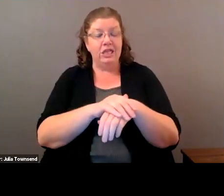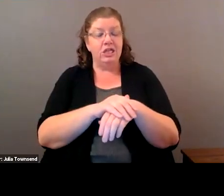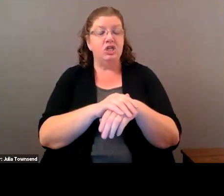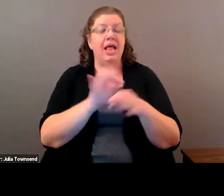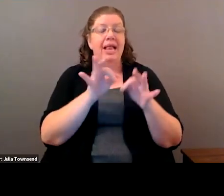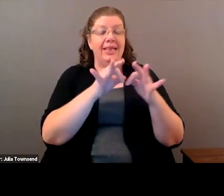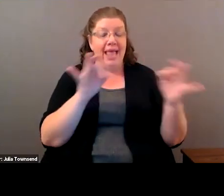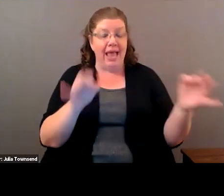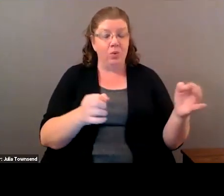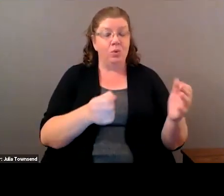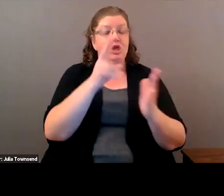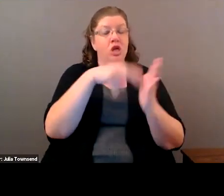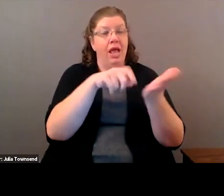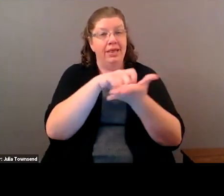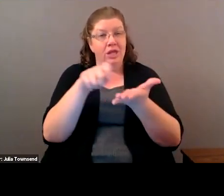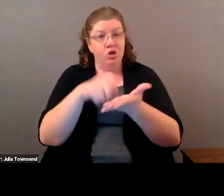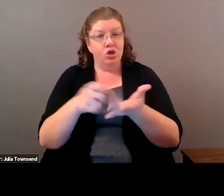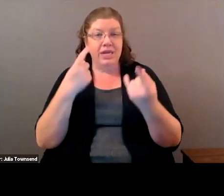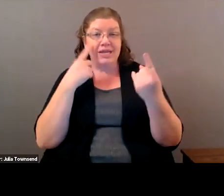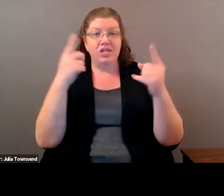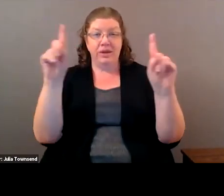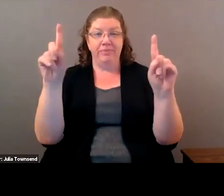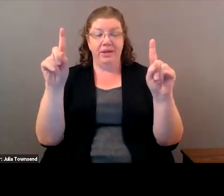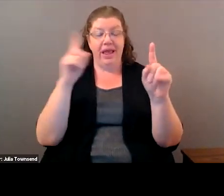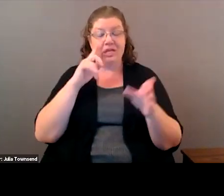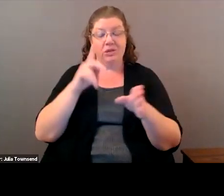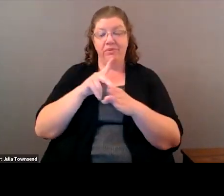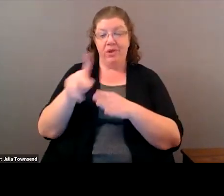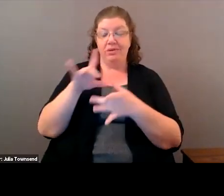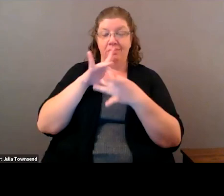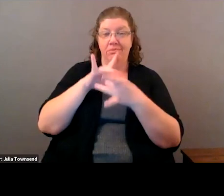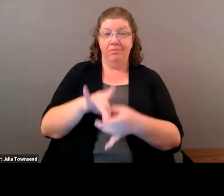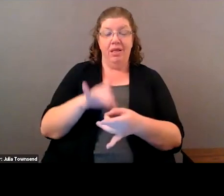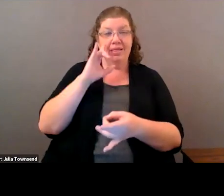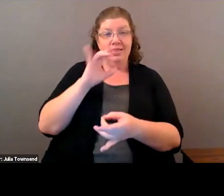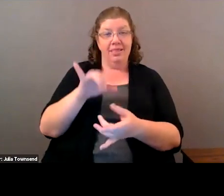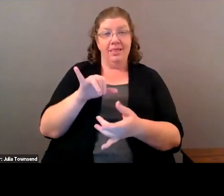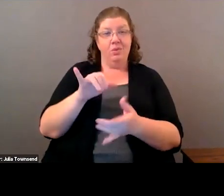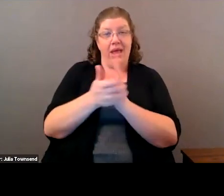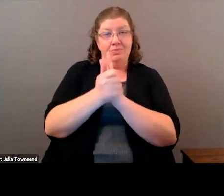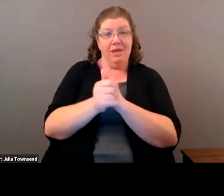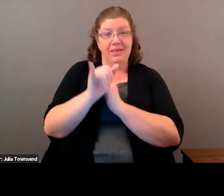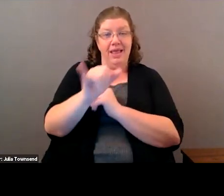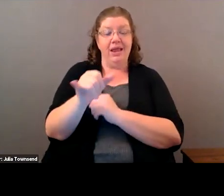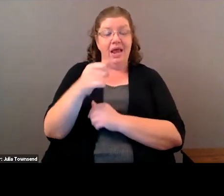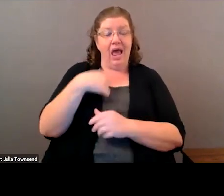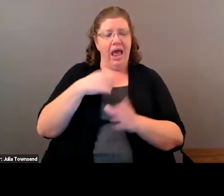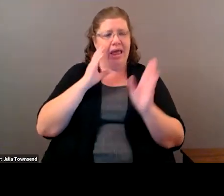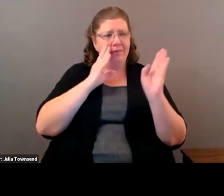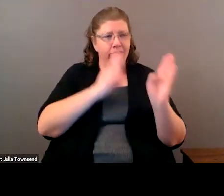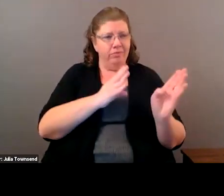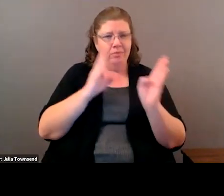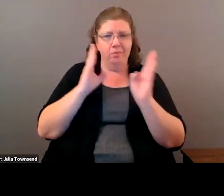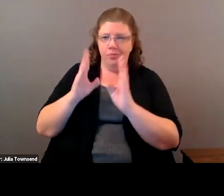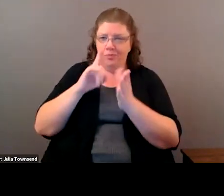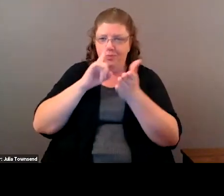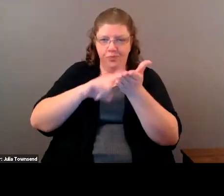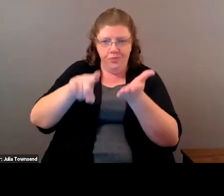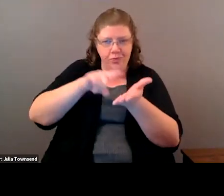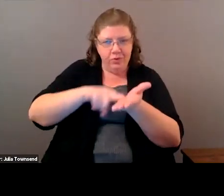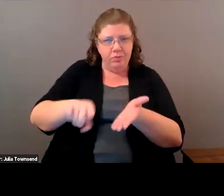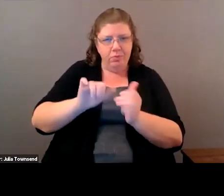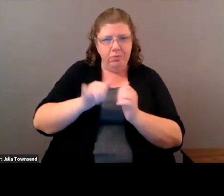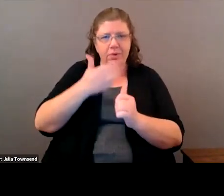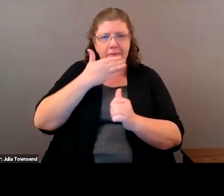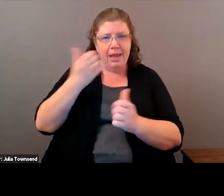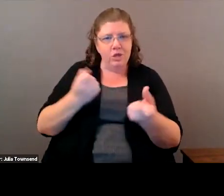in communication with particular expertise in dual language development, I have paid careful attention to research in how best to